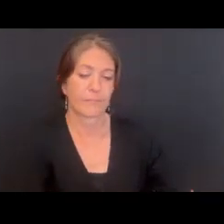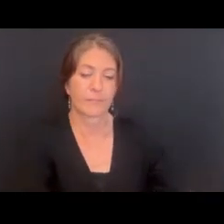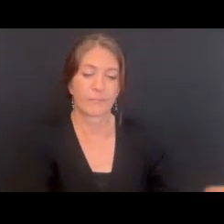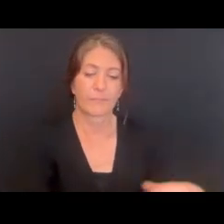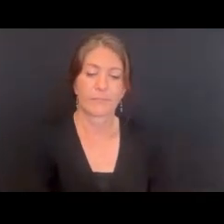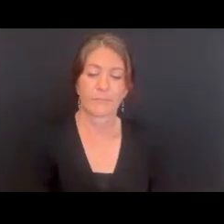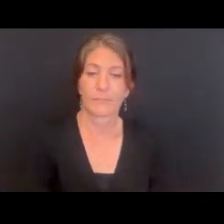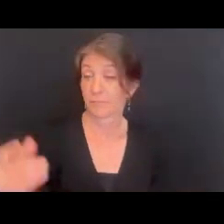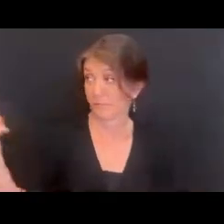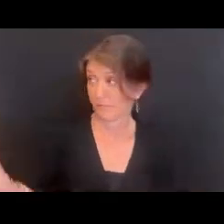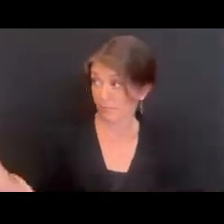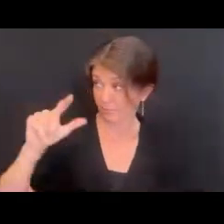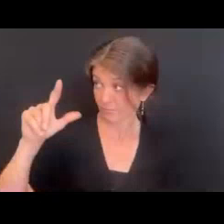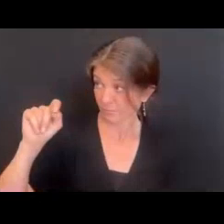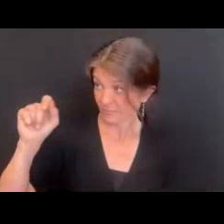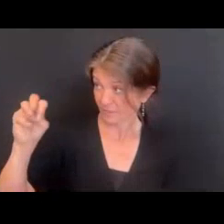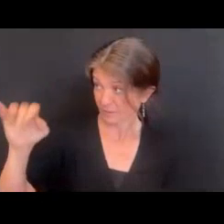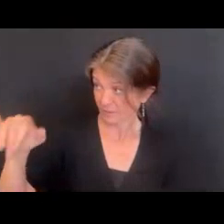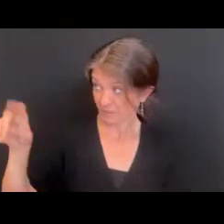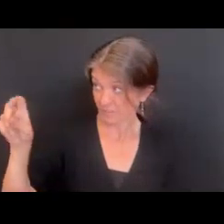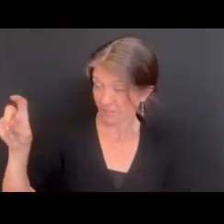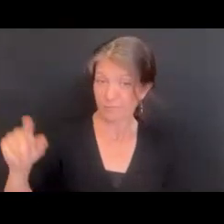Tammy, would you like to go ahead and speak to this one?